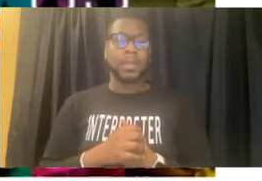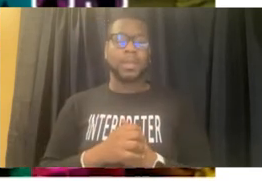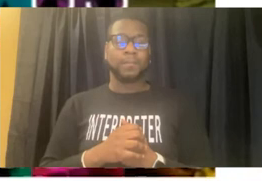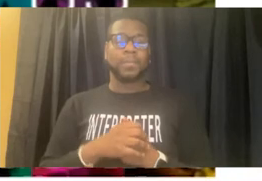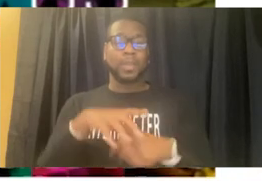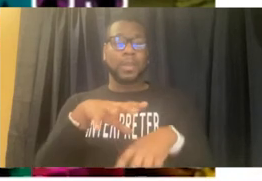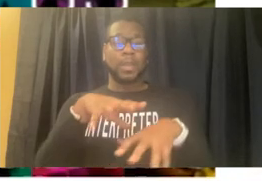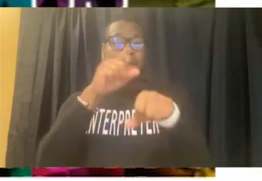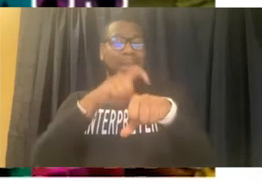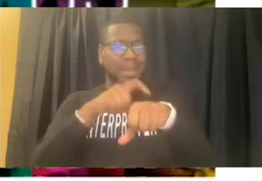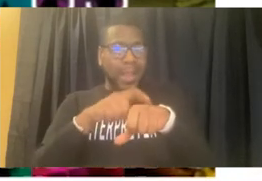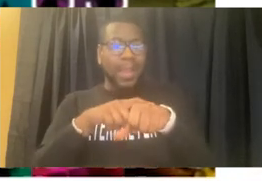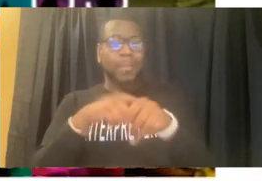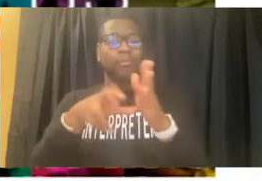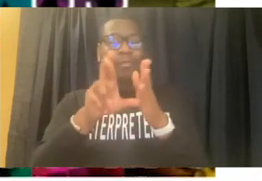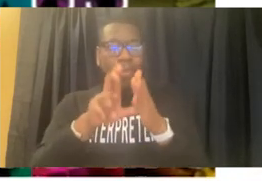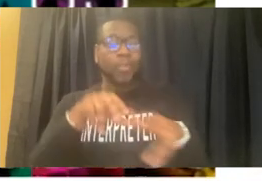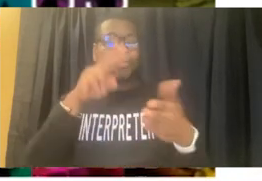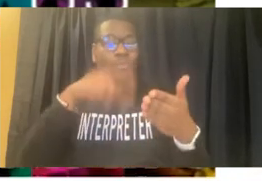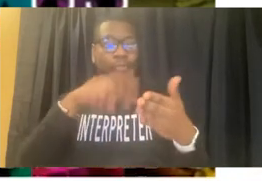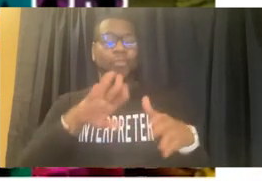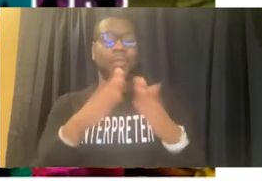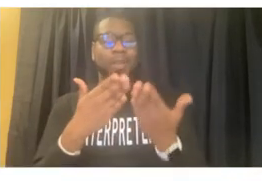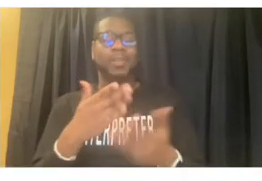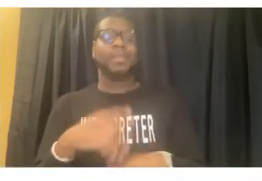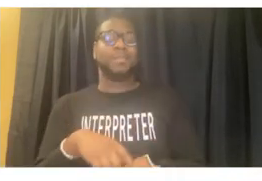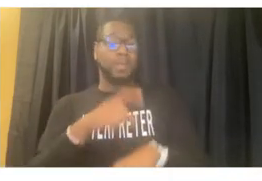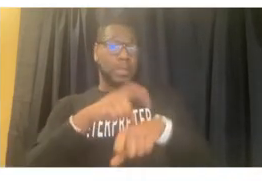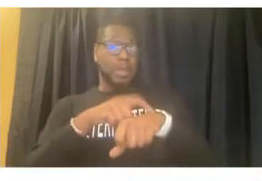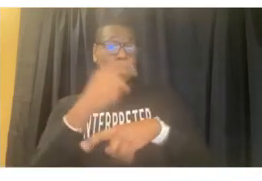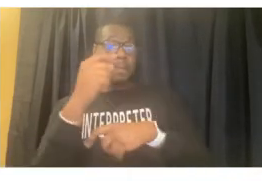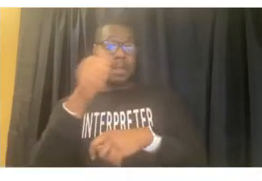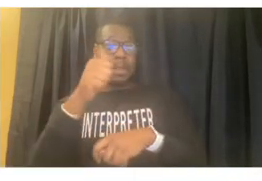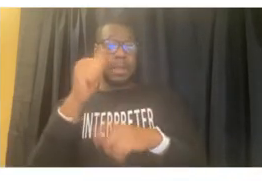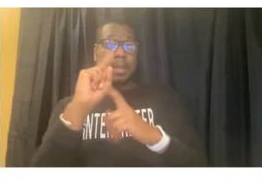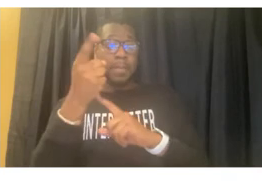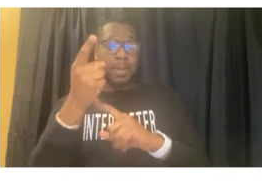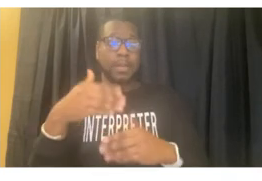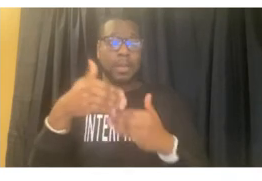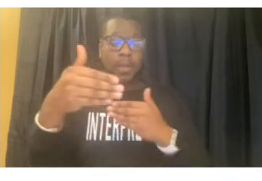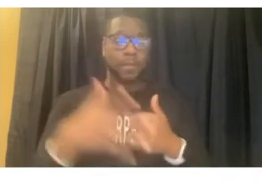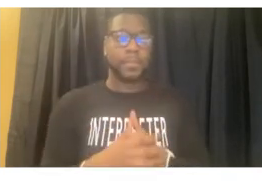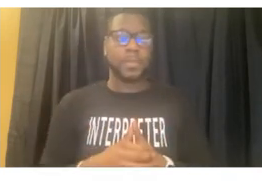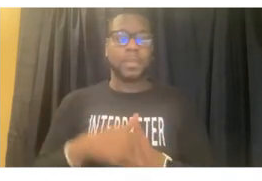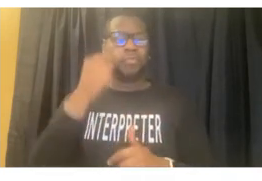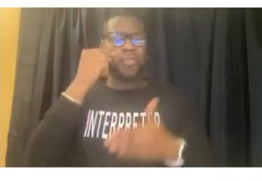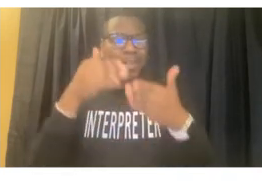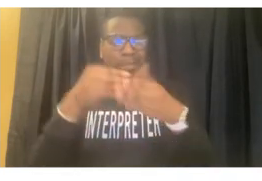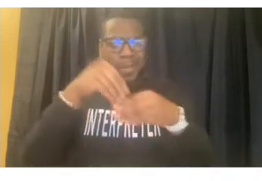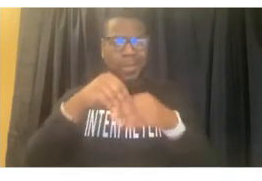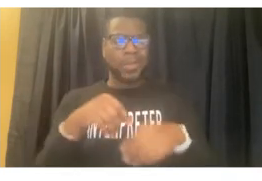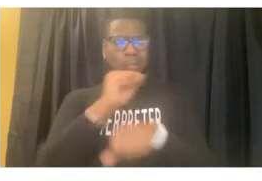read different books. We have 10 minutes left, y'all. We're doing great. Call out racism within the workplace. It's not my job to